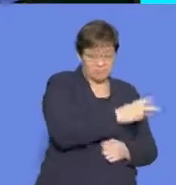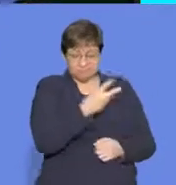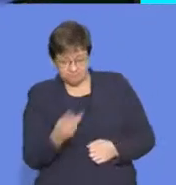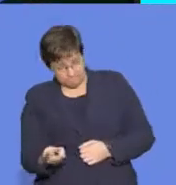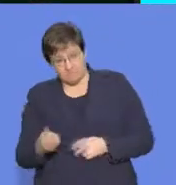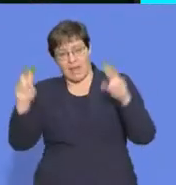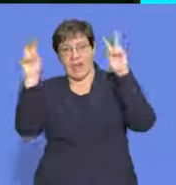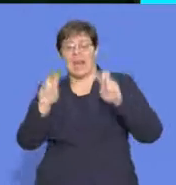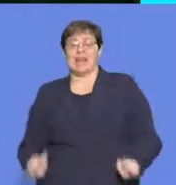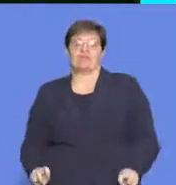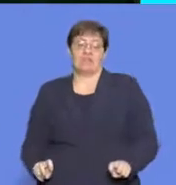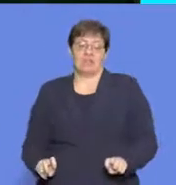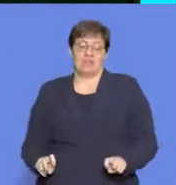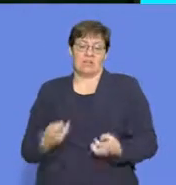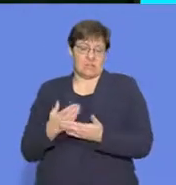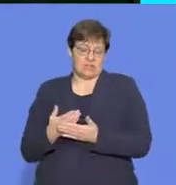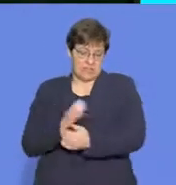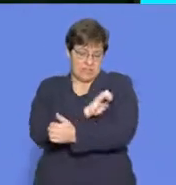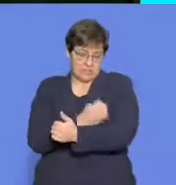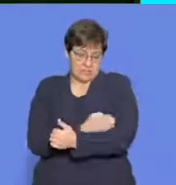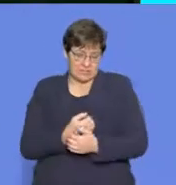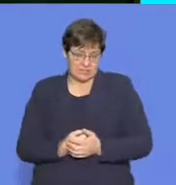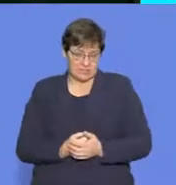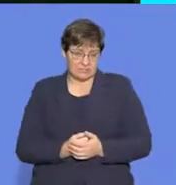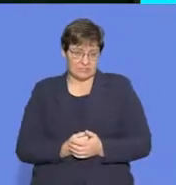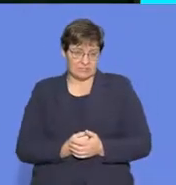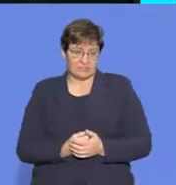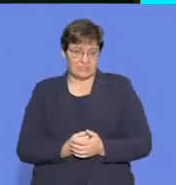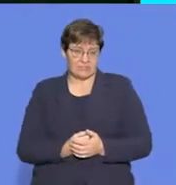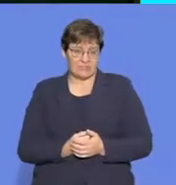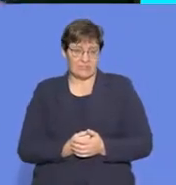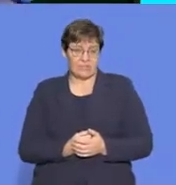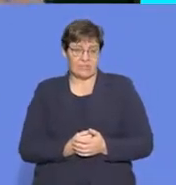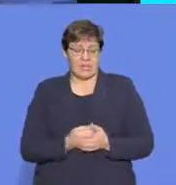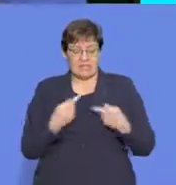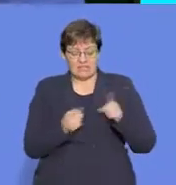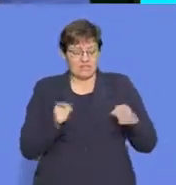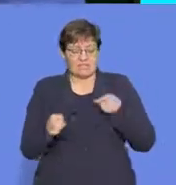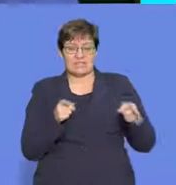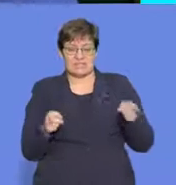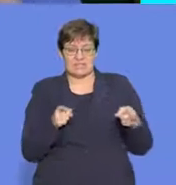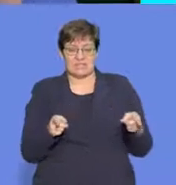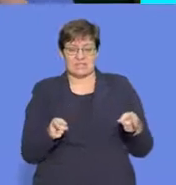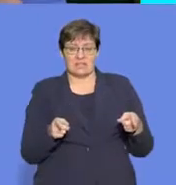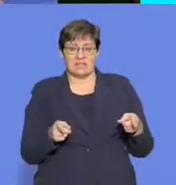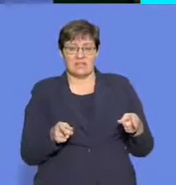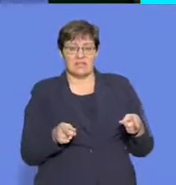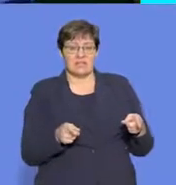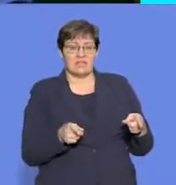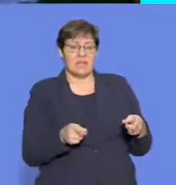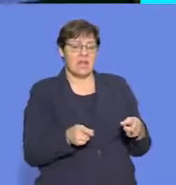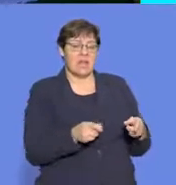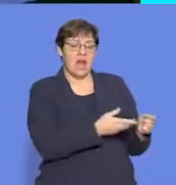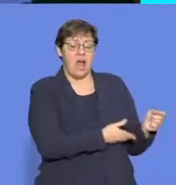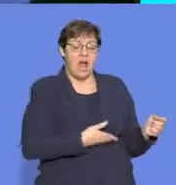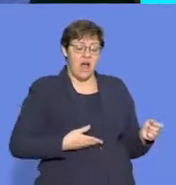is converted into electrical potential energy. And it's the difference between the ability of